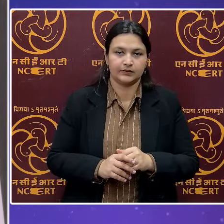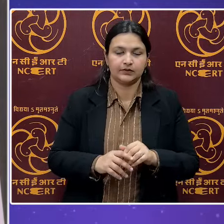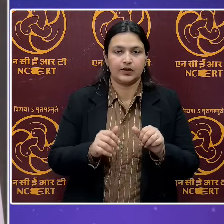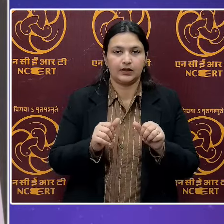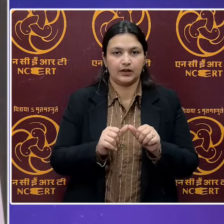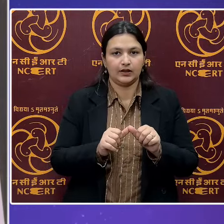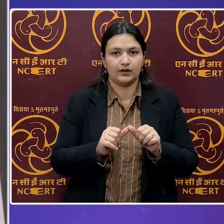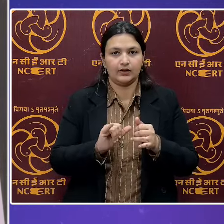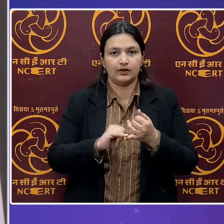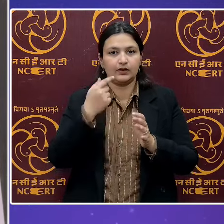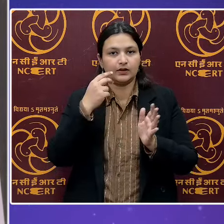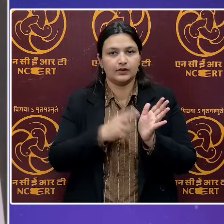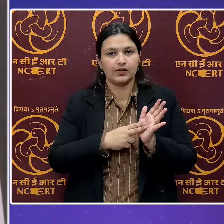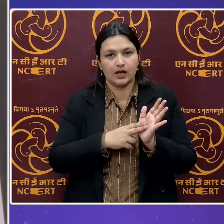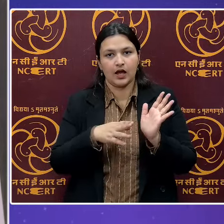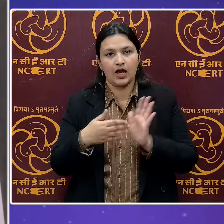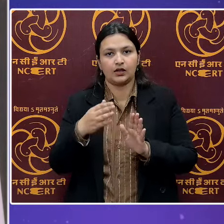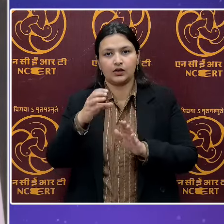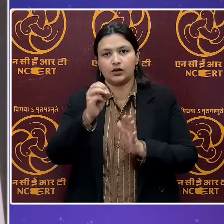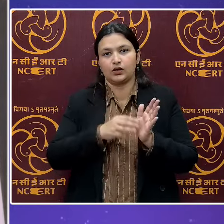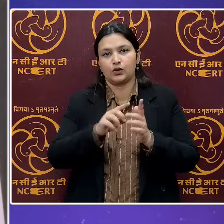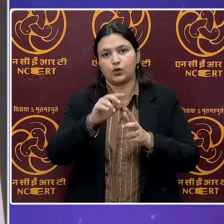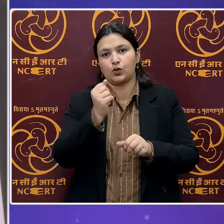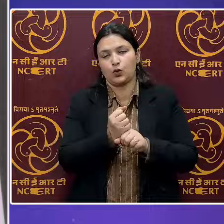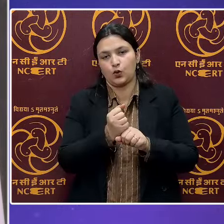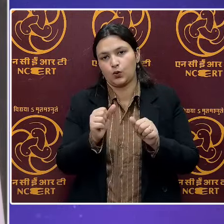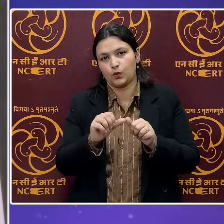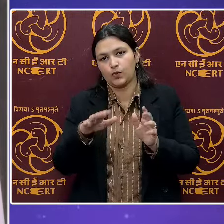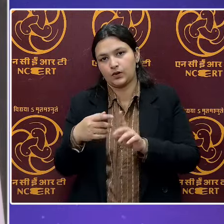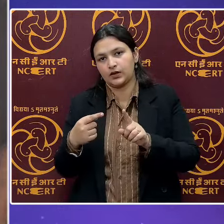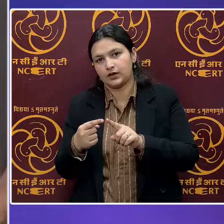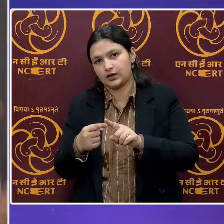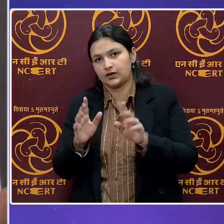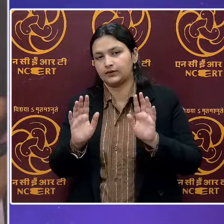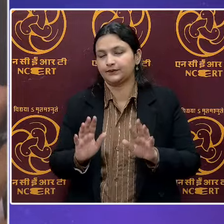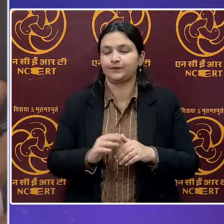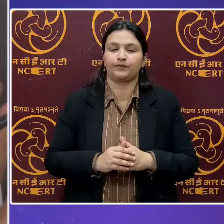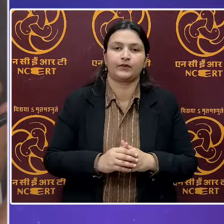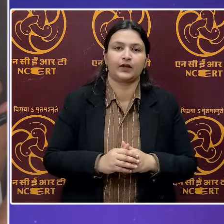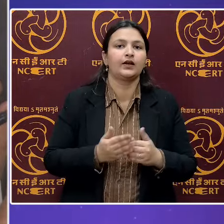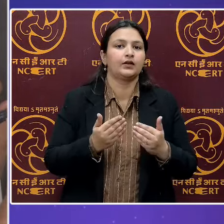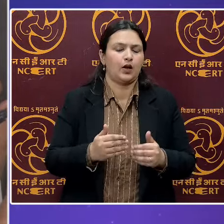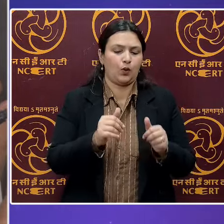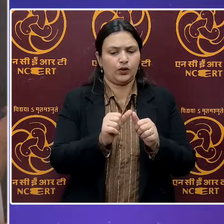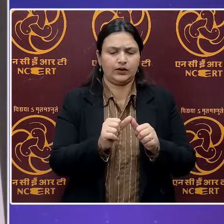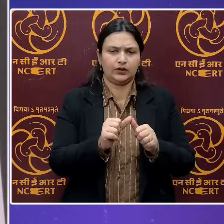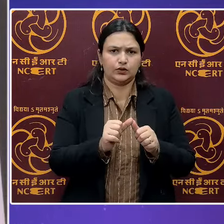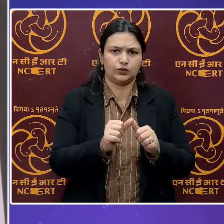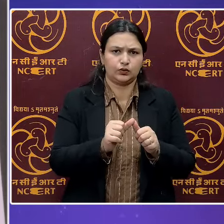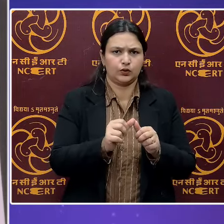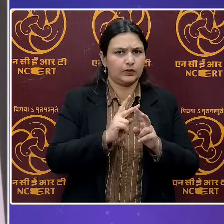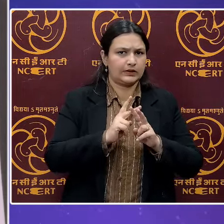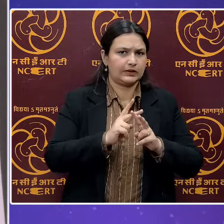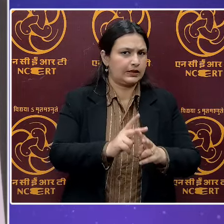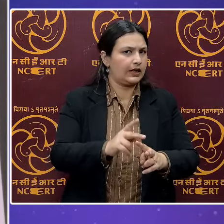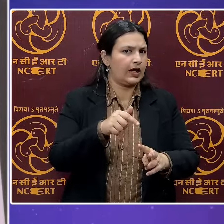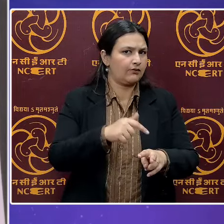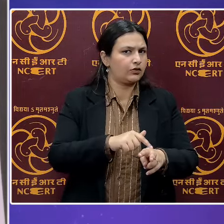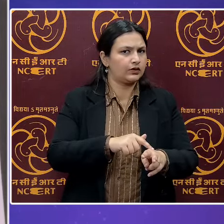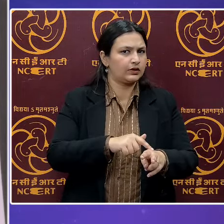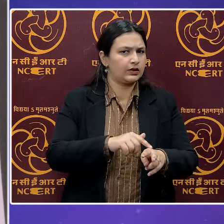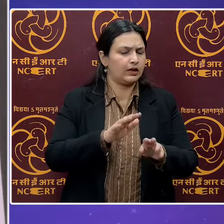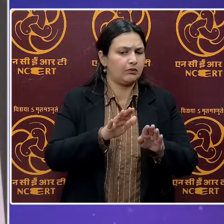t. Okay. A, the amplitude is always constant, that is not going to change with time. So this constant we can keep outside